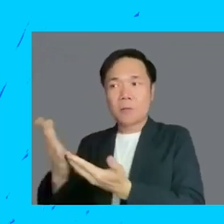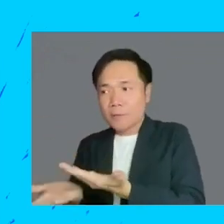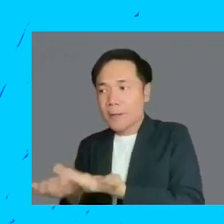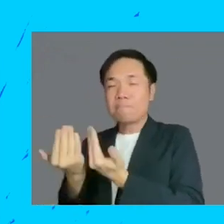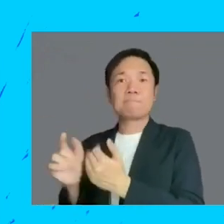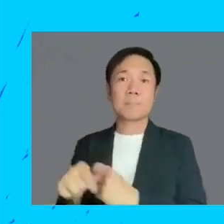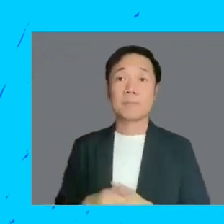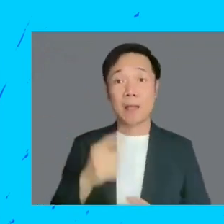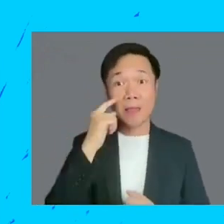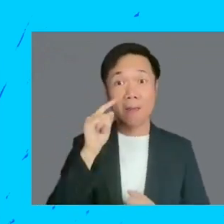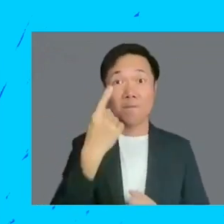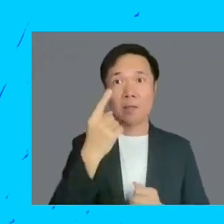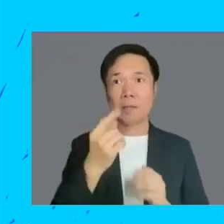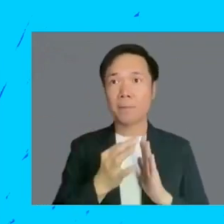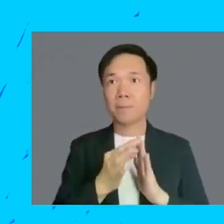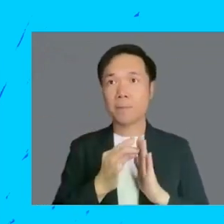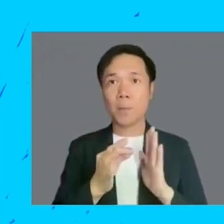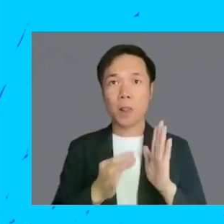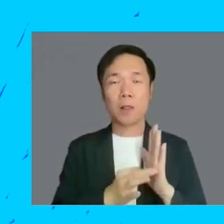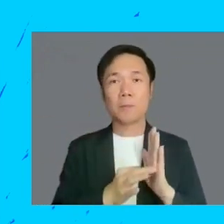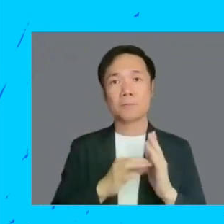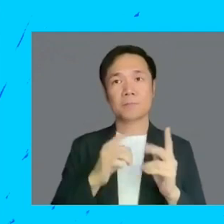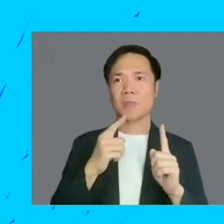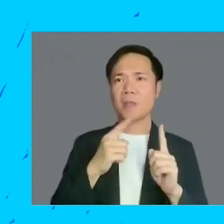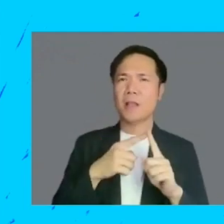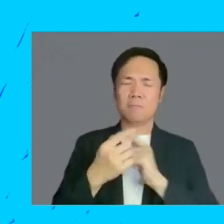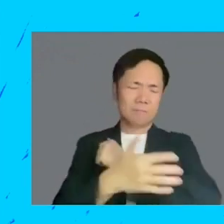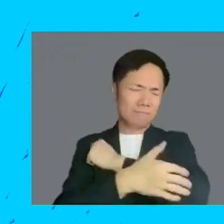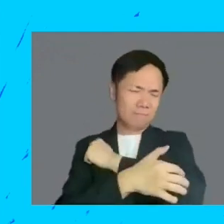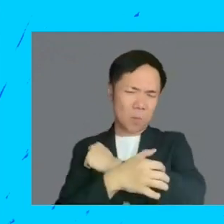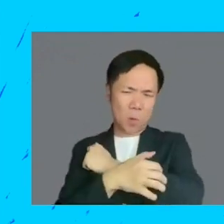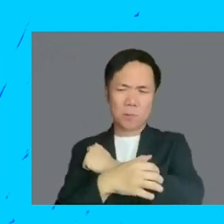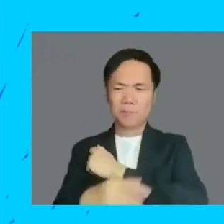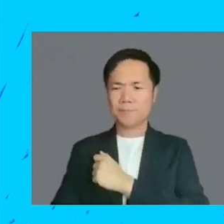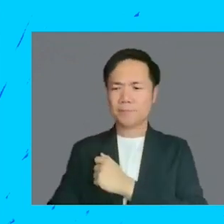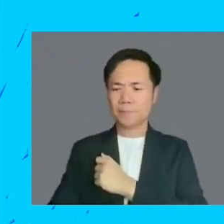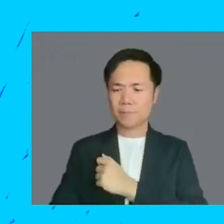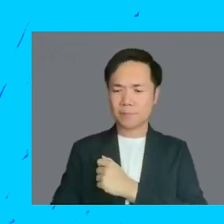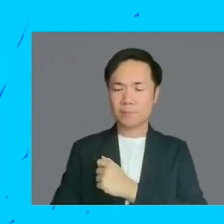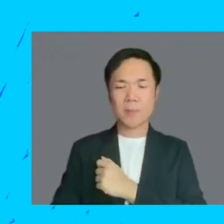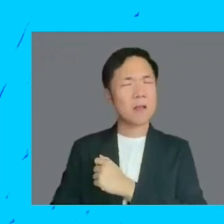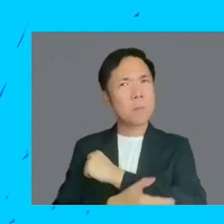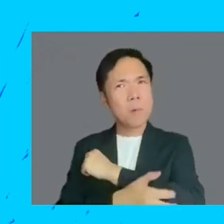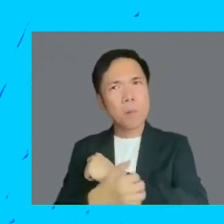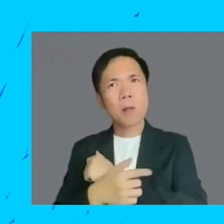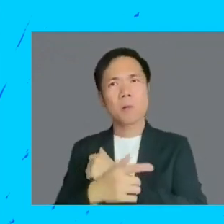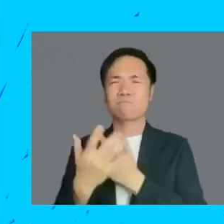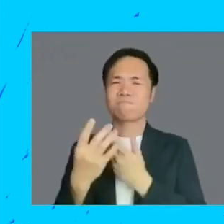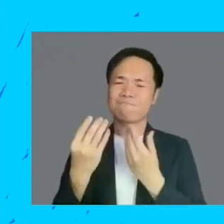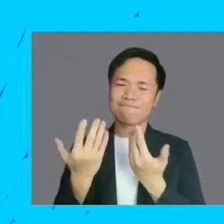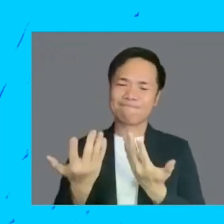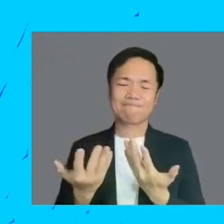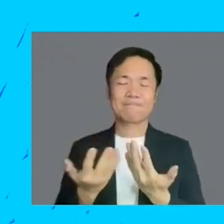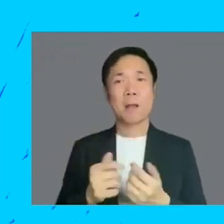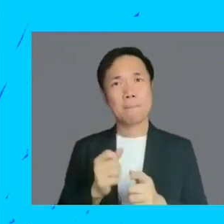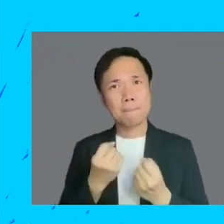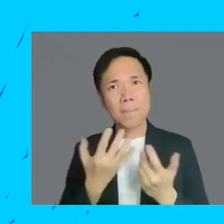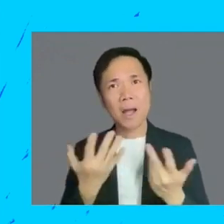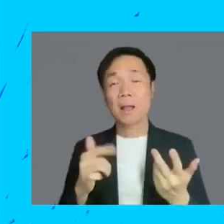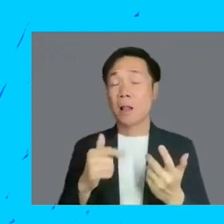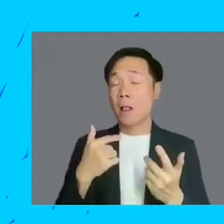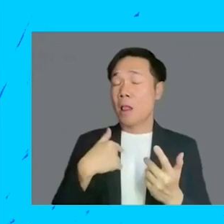and healthcare. Structural factors like poverty and economic insecurity affect adolescents' risks of